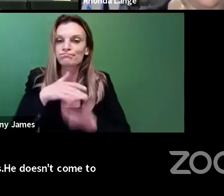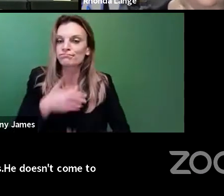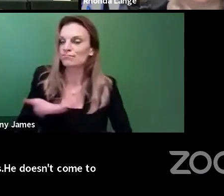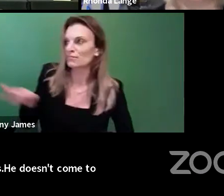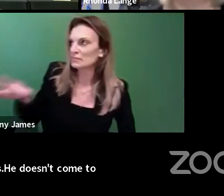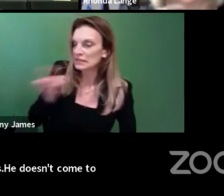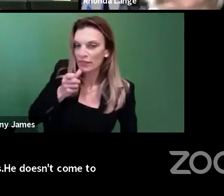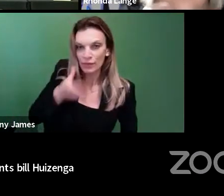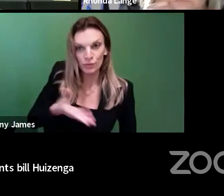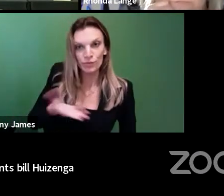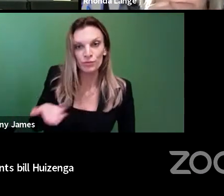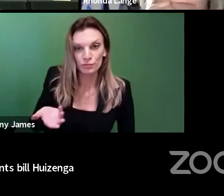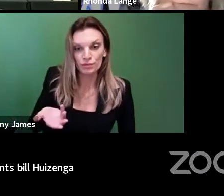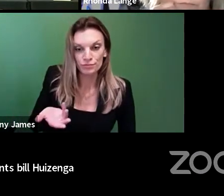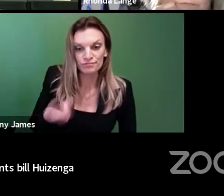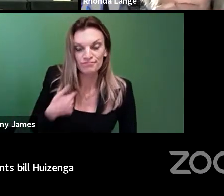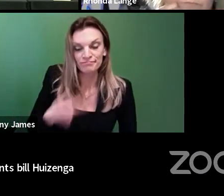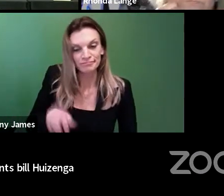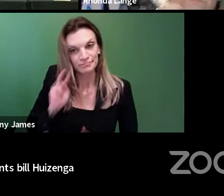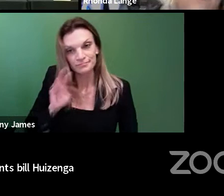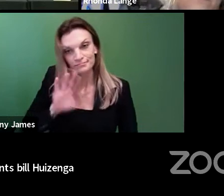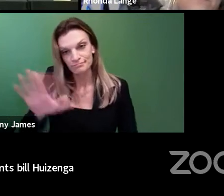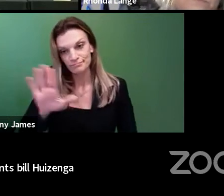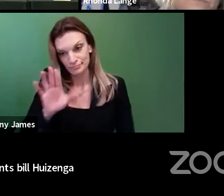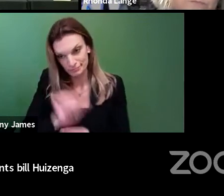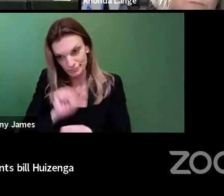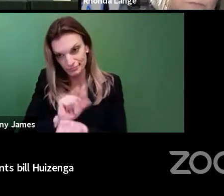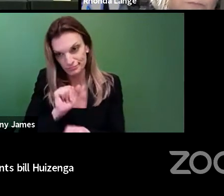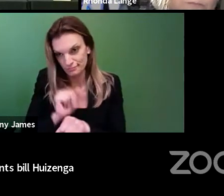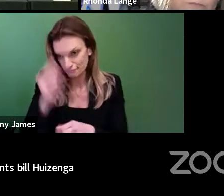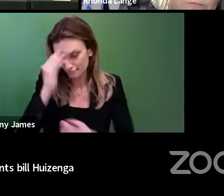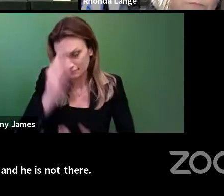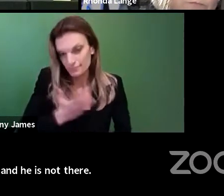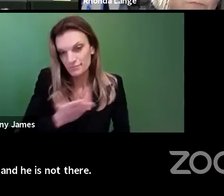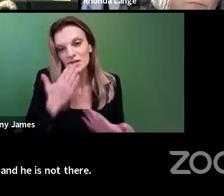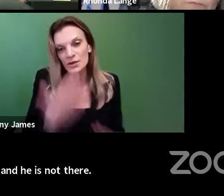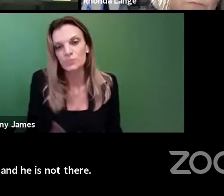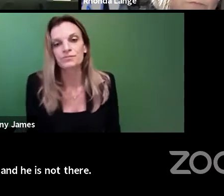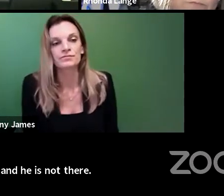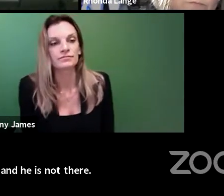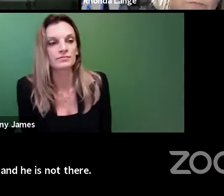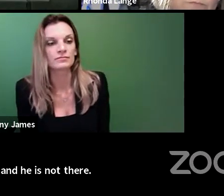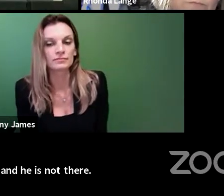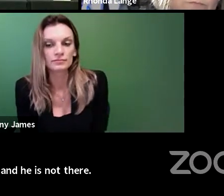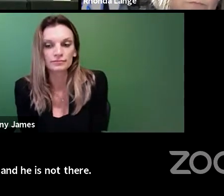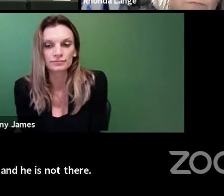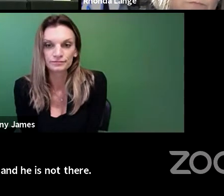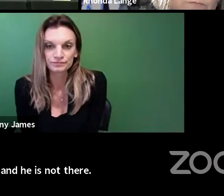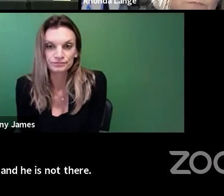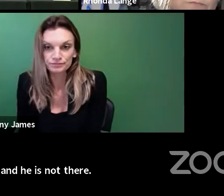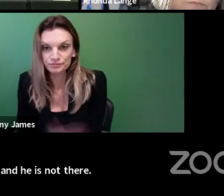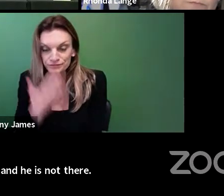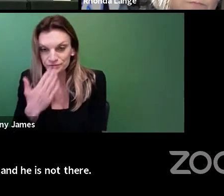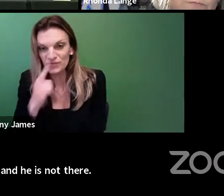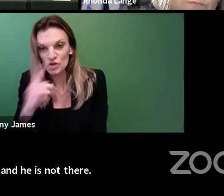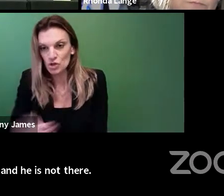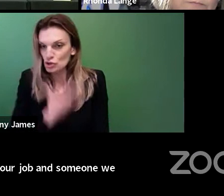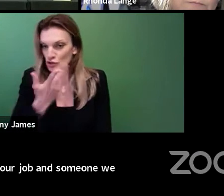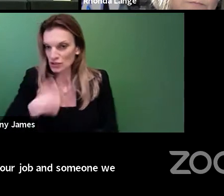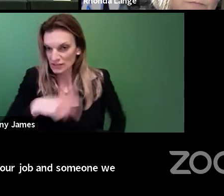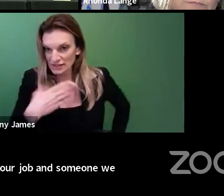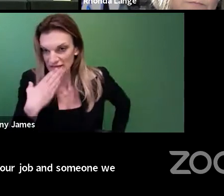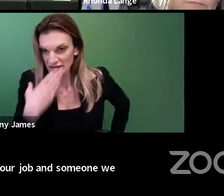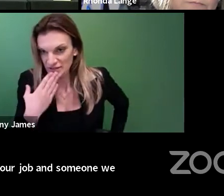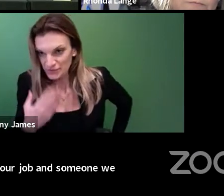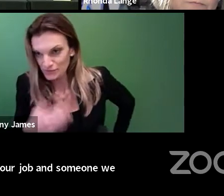So looking forward to the results of your job and having someone we're proud of again. Thank you. Thank you for encouraging us and for addressing